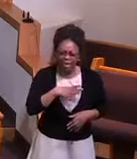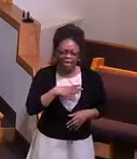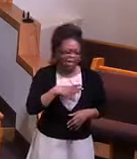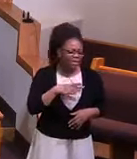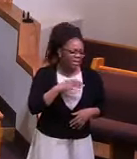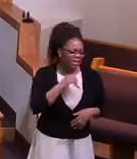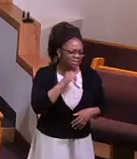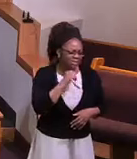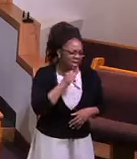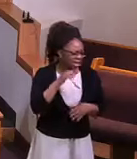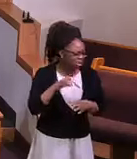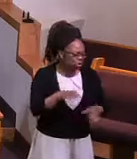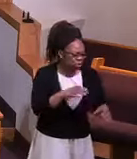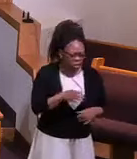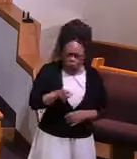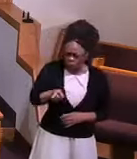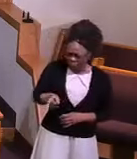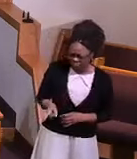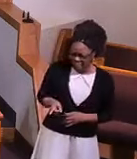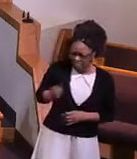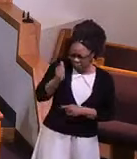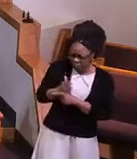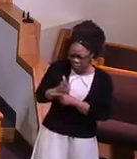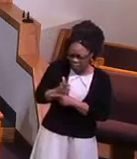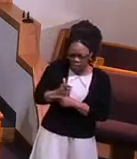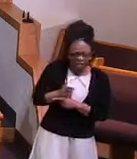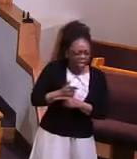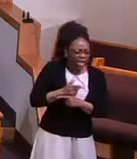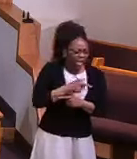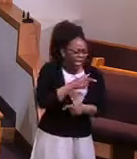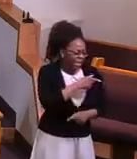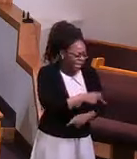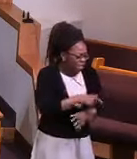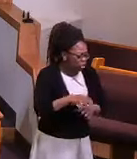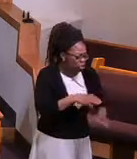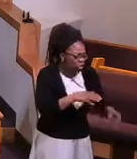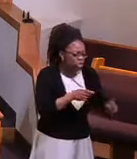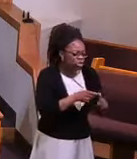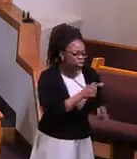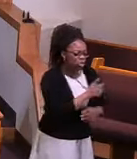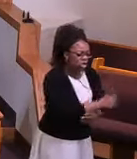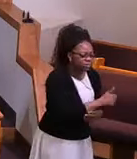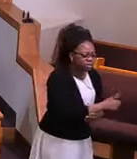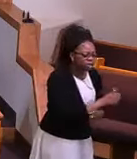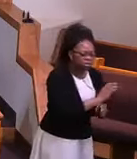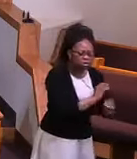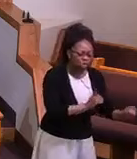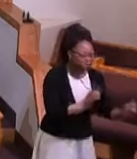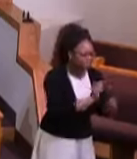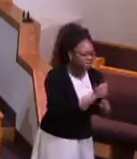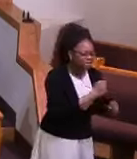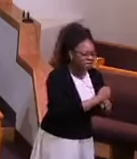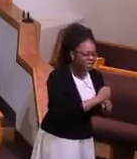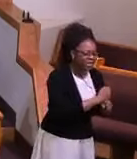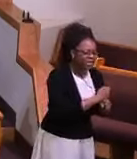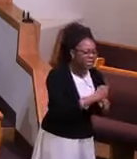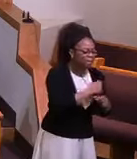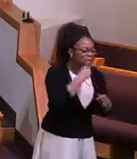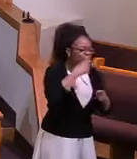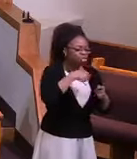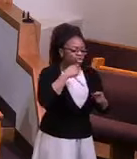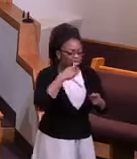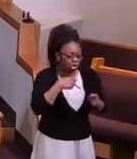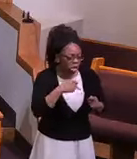The man isn't doing it to this brother. This brother is doing it to himself. No one else is making him get high on drugs. No one else is making him